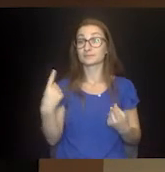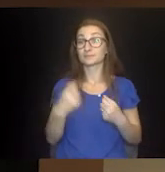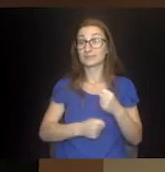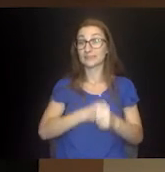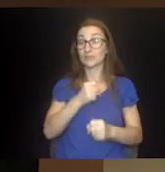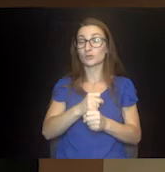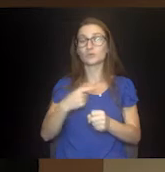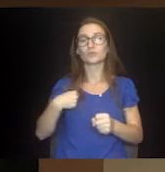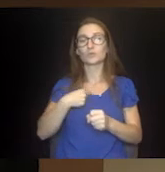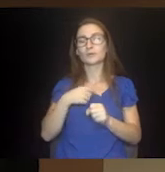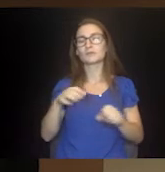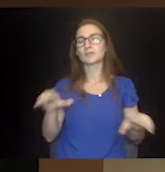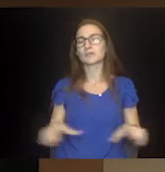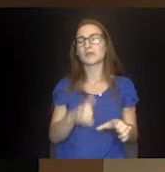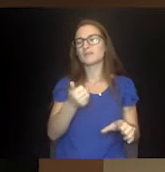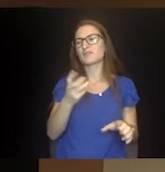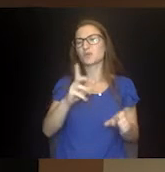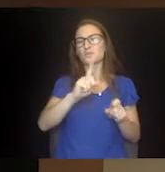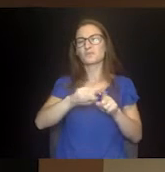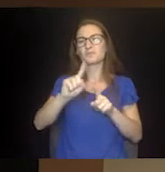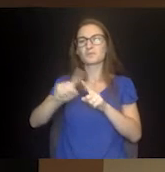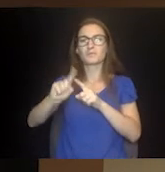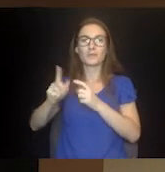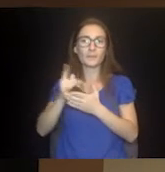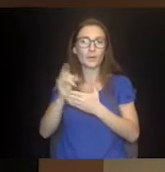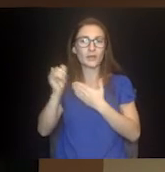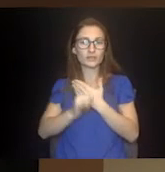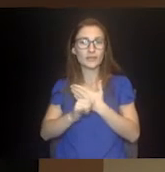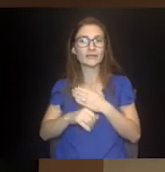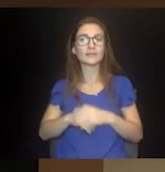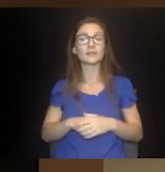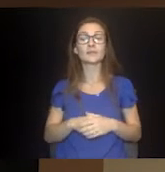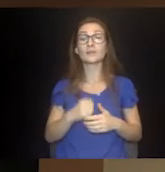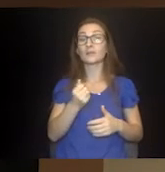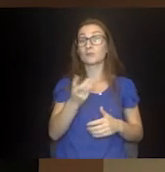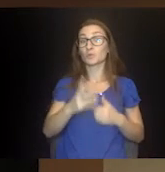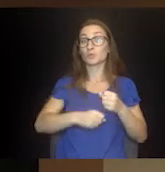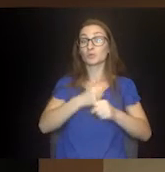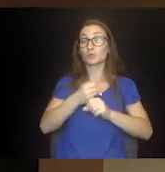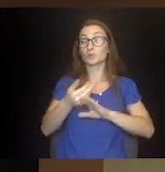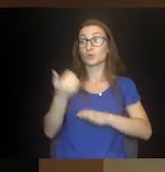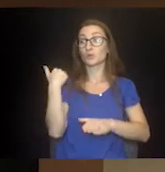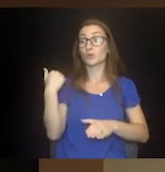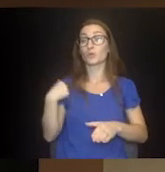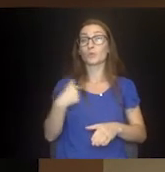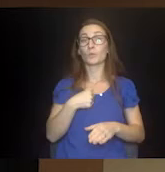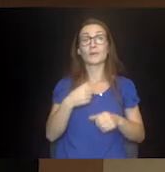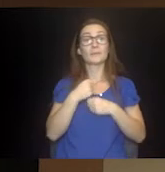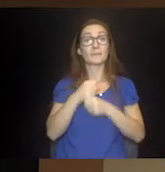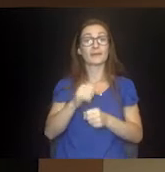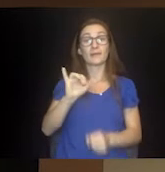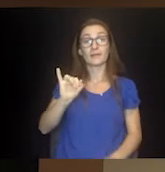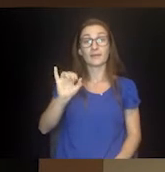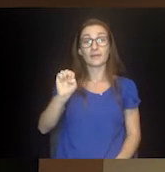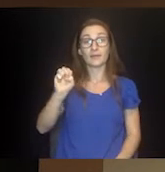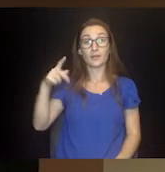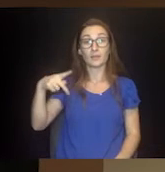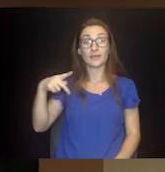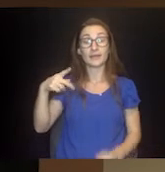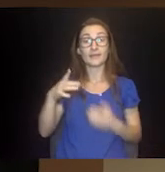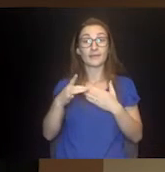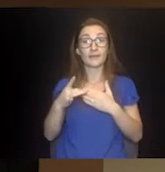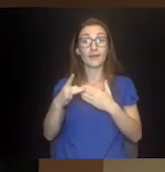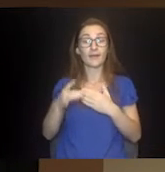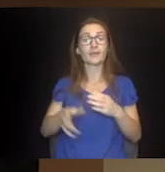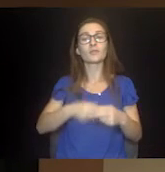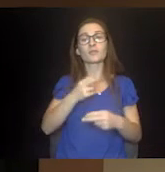Over the years, we've done several little projects here and there. One thing I was going to talk about was a few years ago, we created an